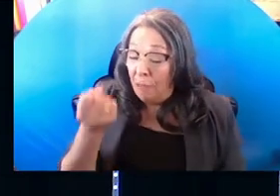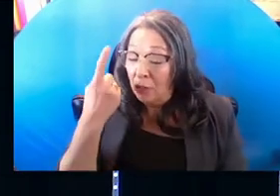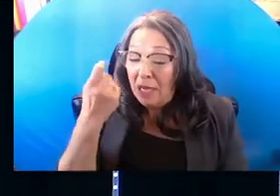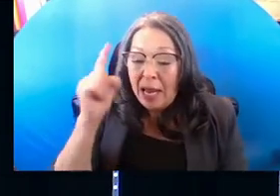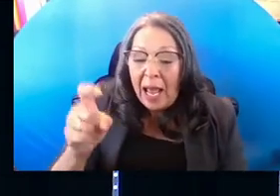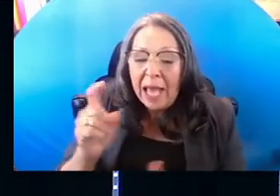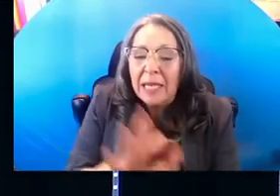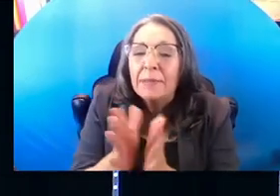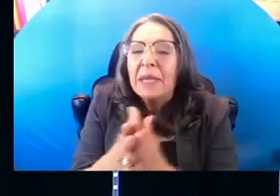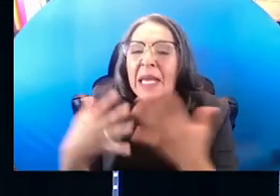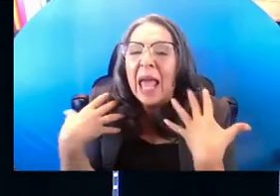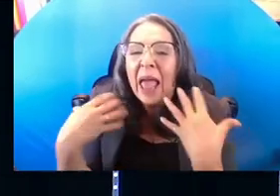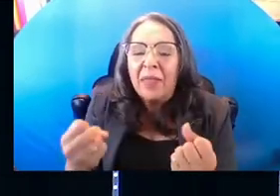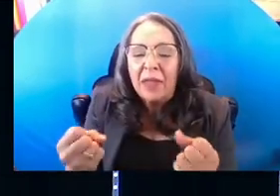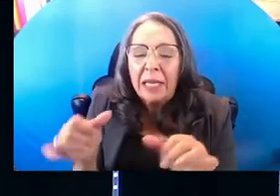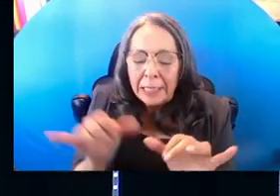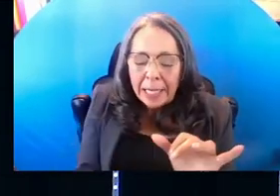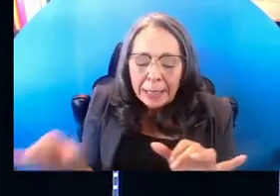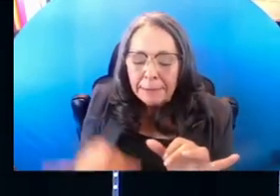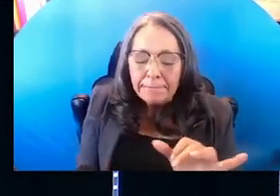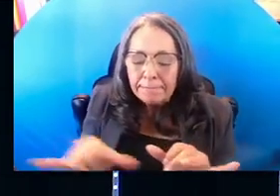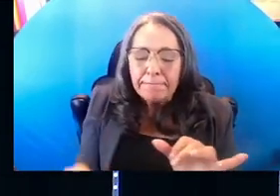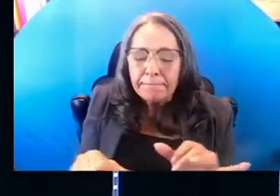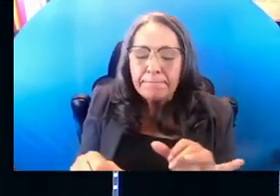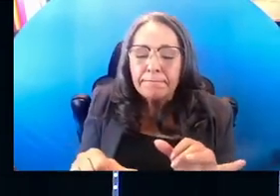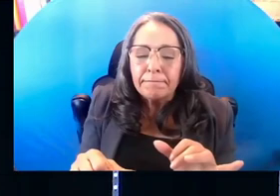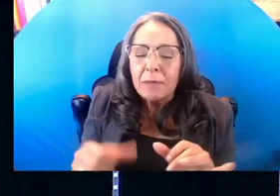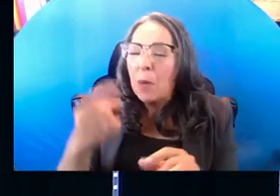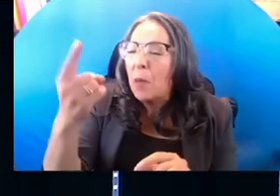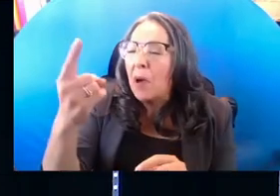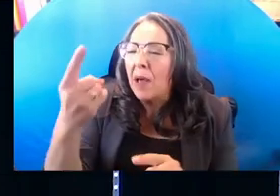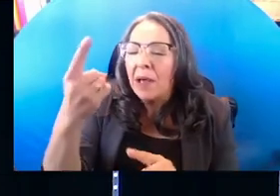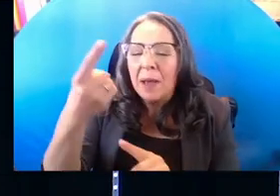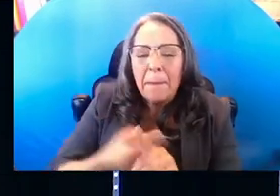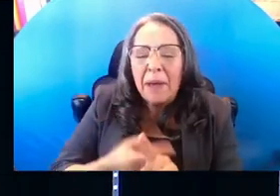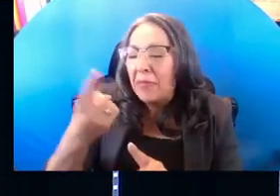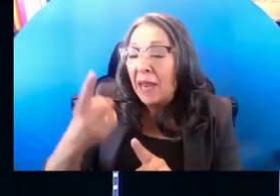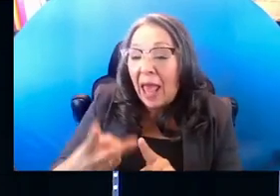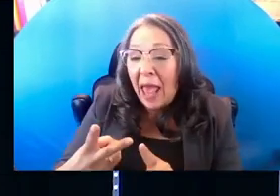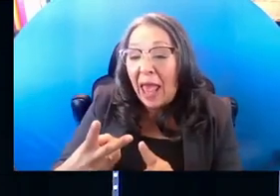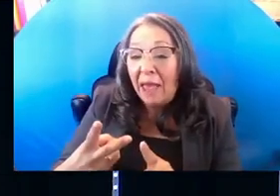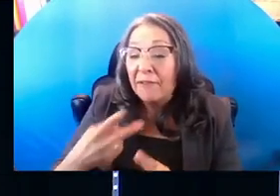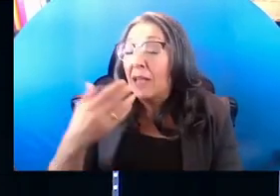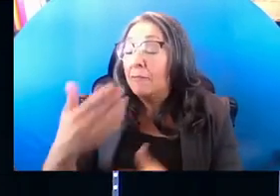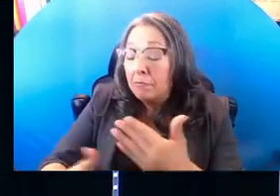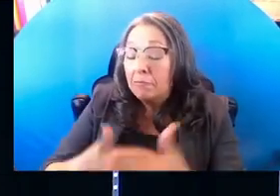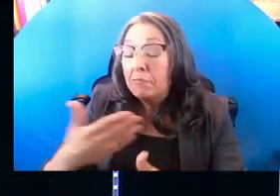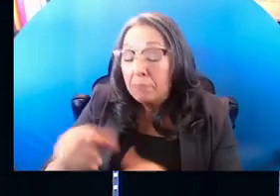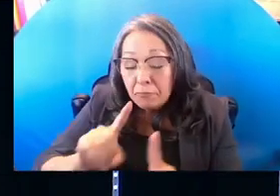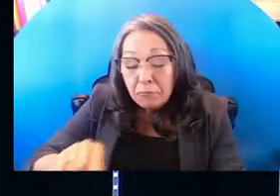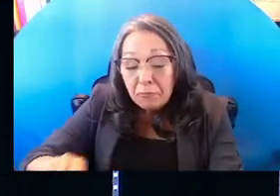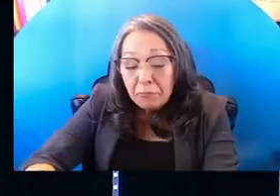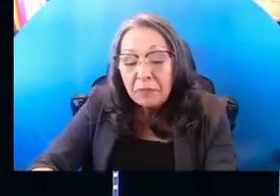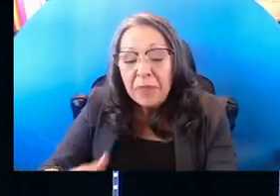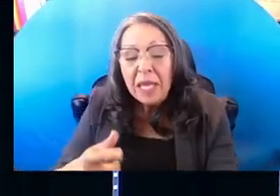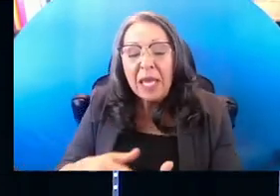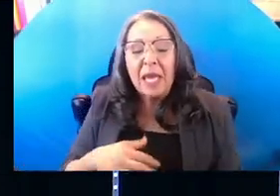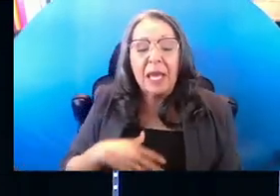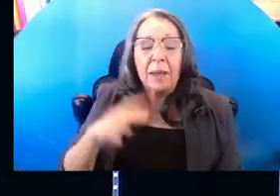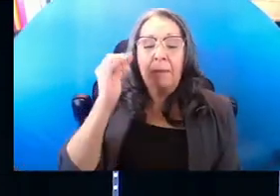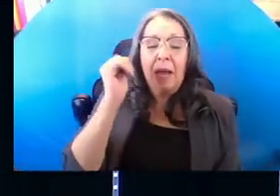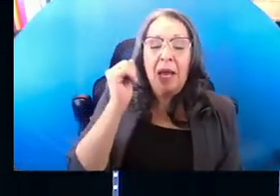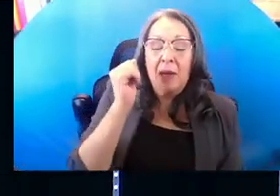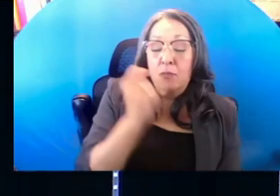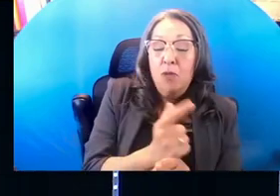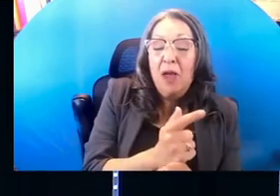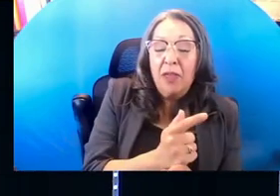was consistent. Did it for like a month and a half. Finally got to a place where it was like, I was at home one day and my brother David was living in Lawton at the time. And he